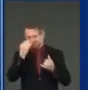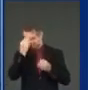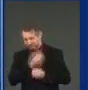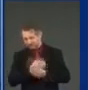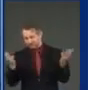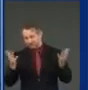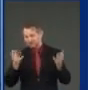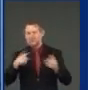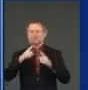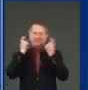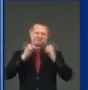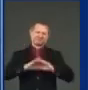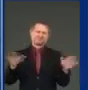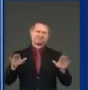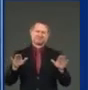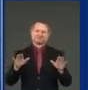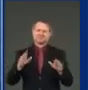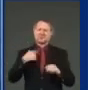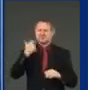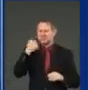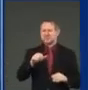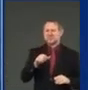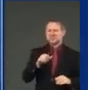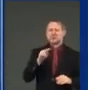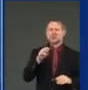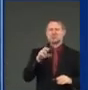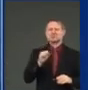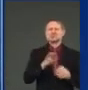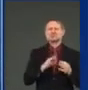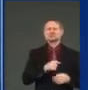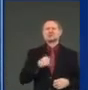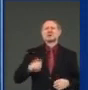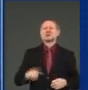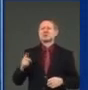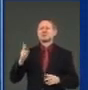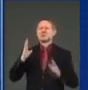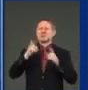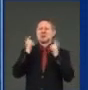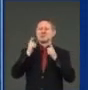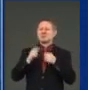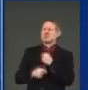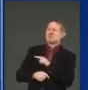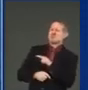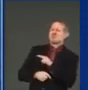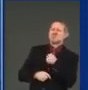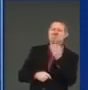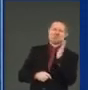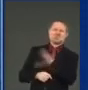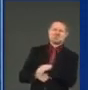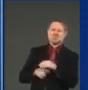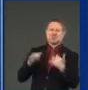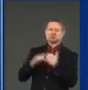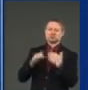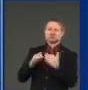Remember all those pictures of people in China always wearing masks? Oh, I wonder why they wear all those masks. They were